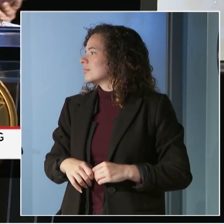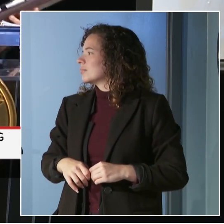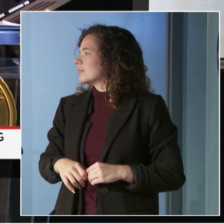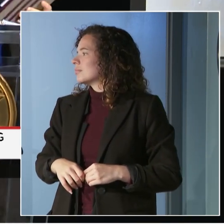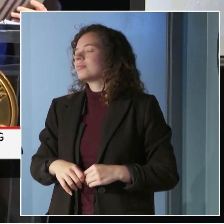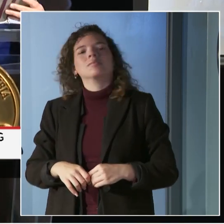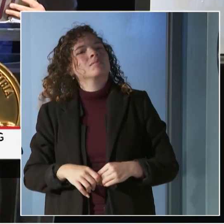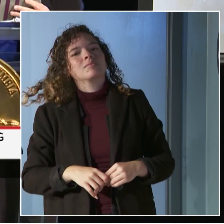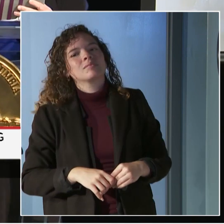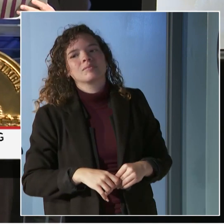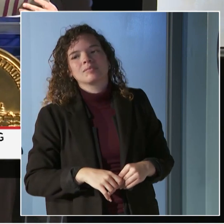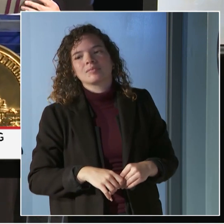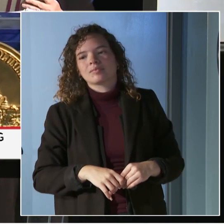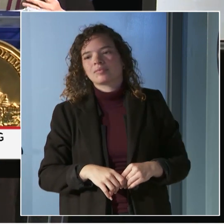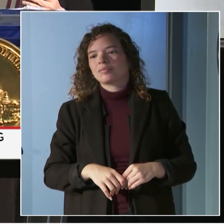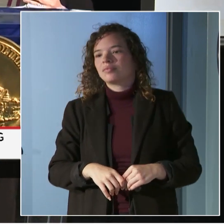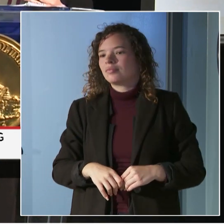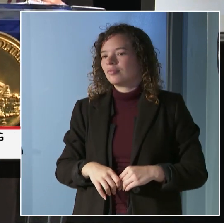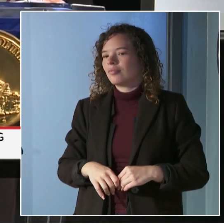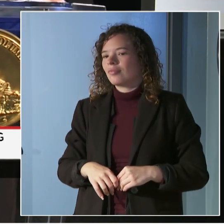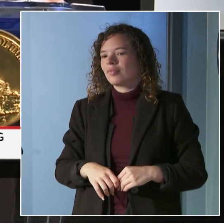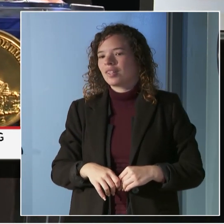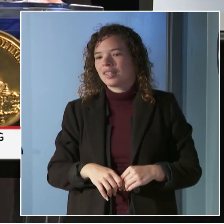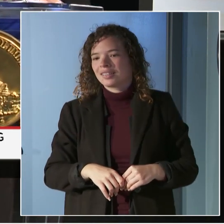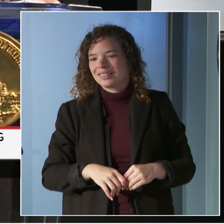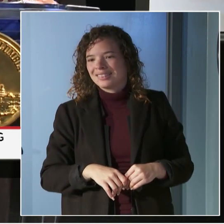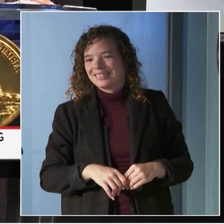All right. Reggie, come on up.